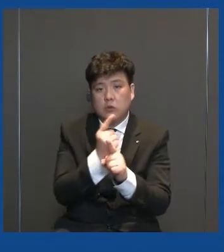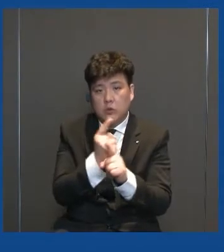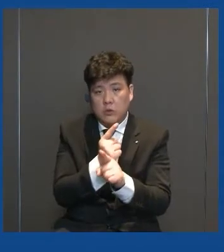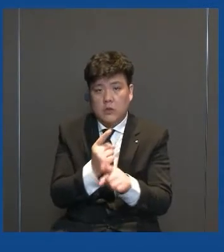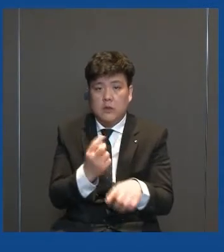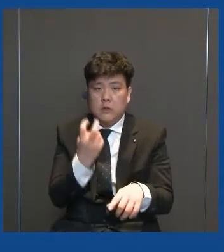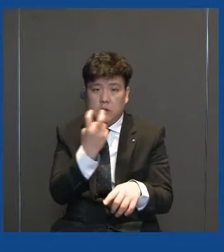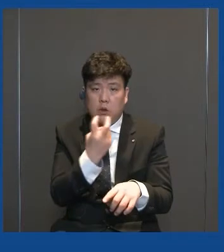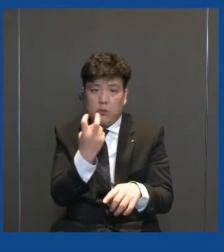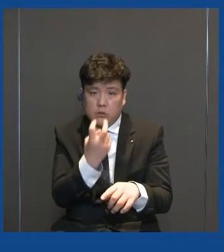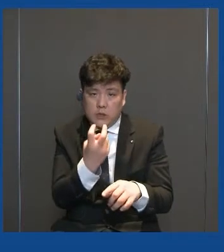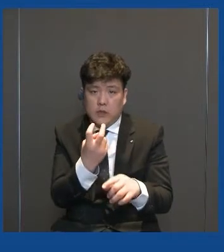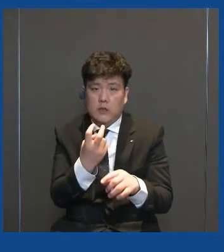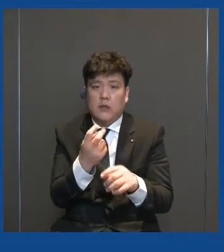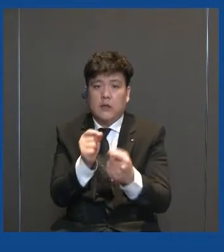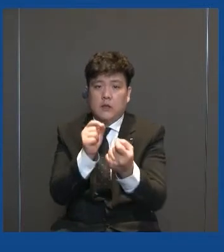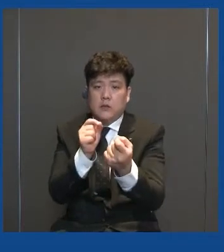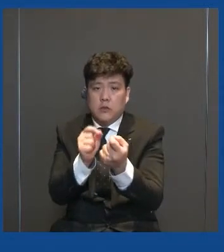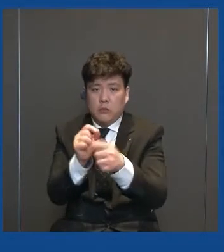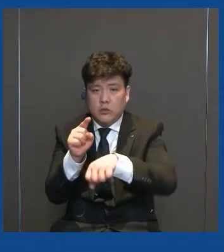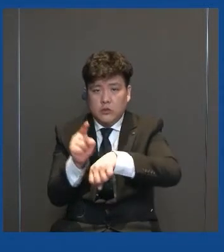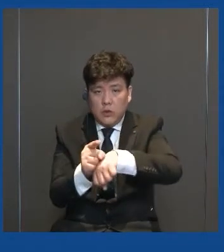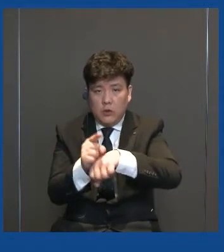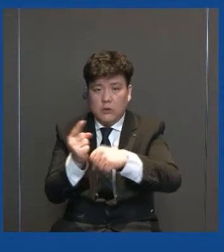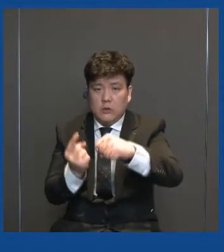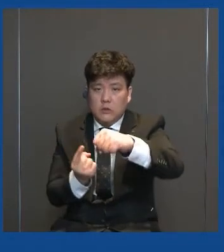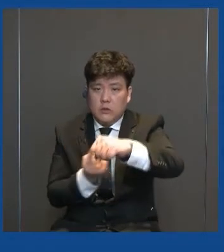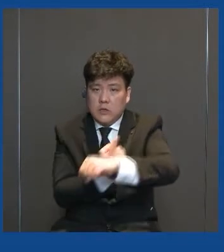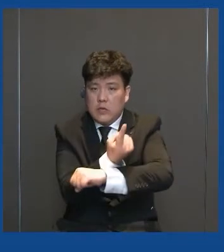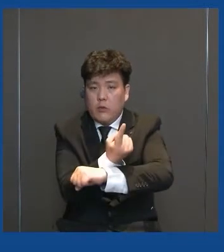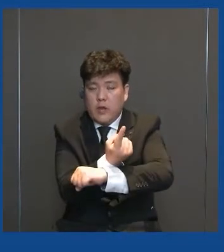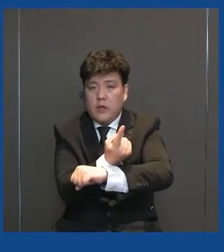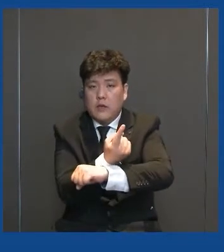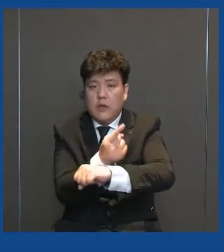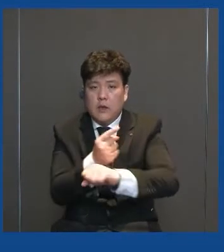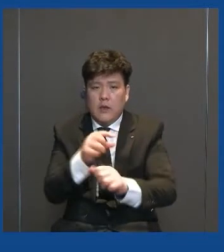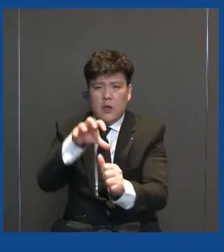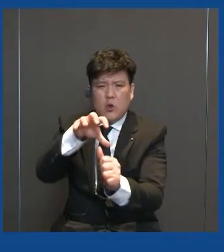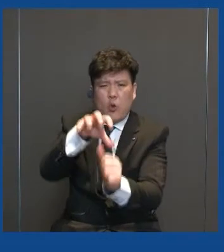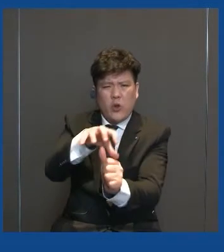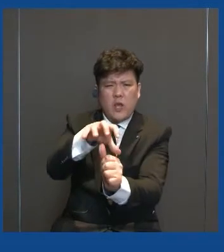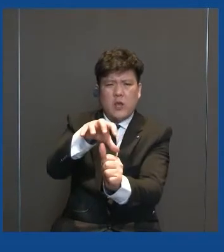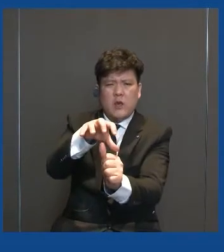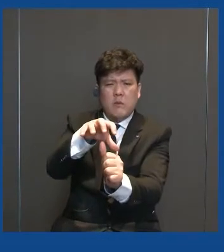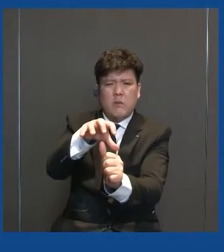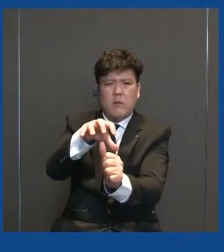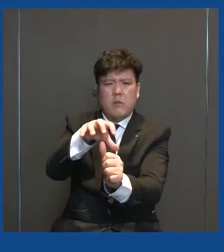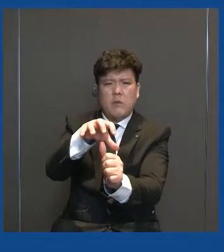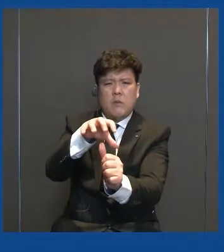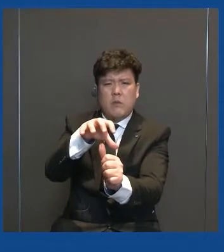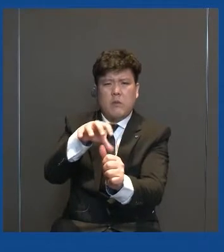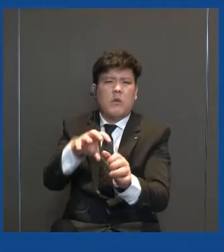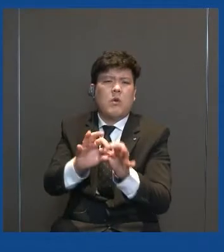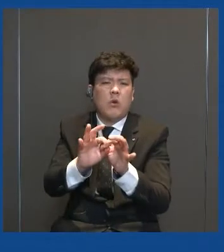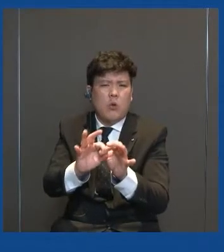access to services, and the impact of isolation emerged across EU during COVID-19.